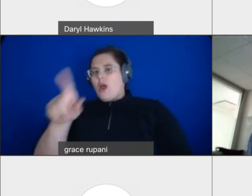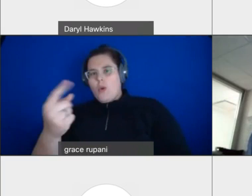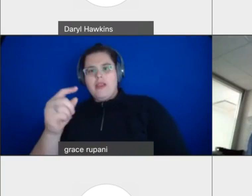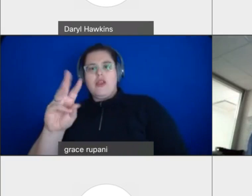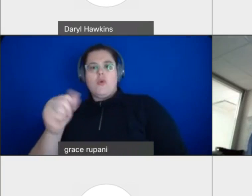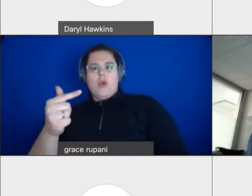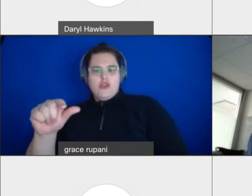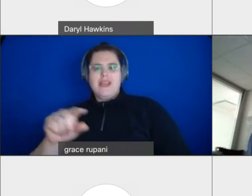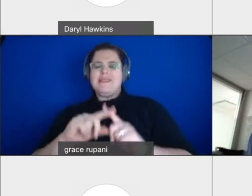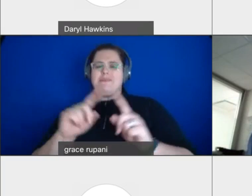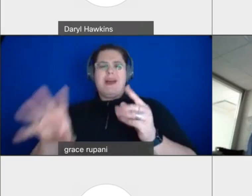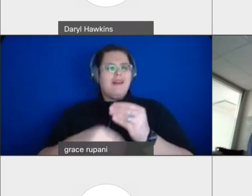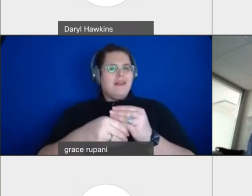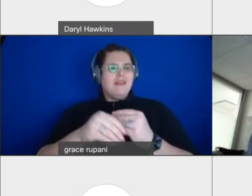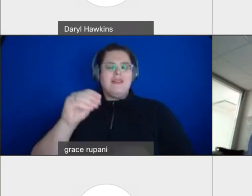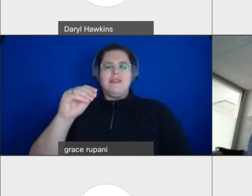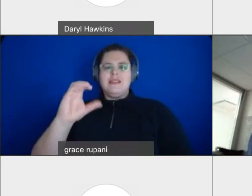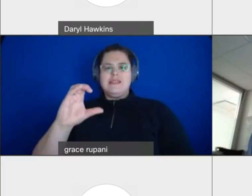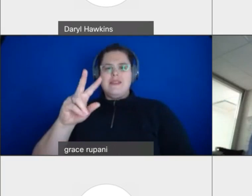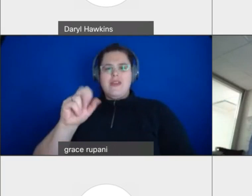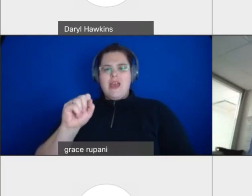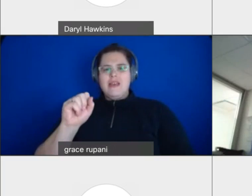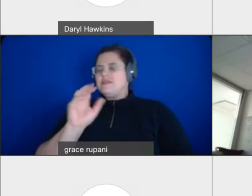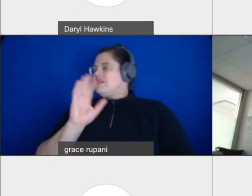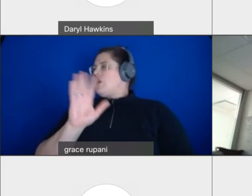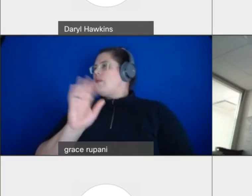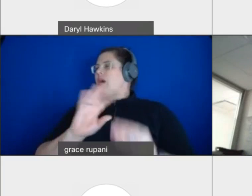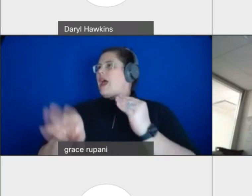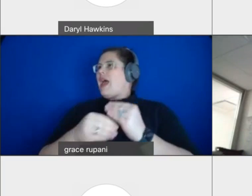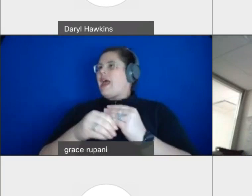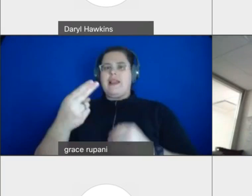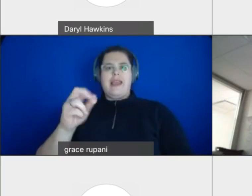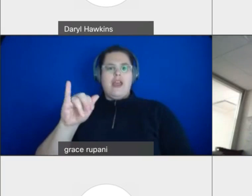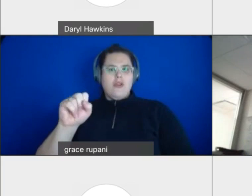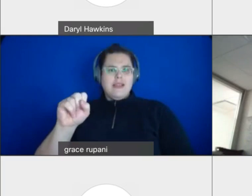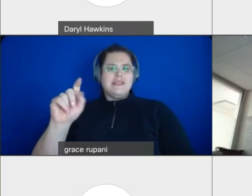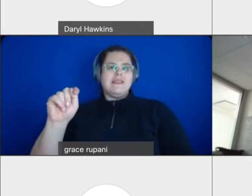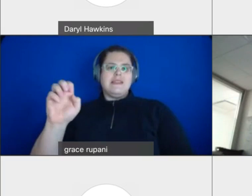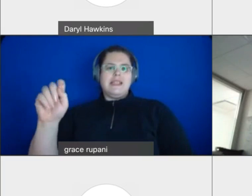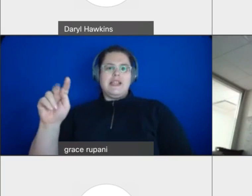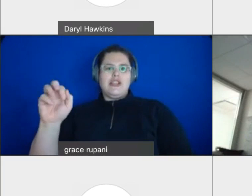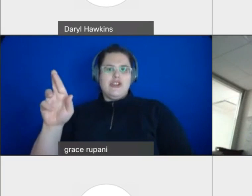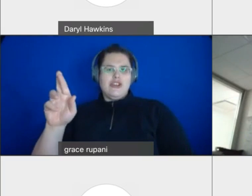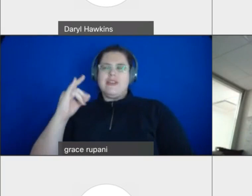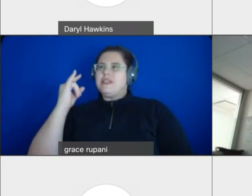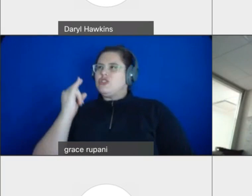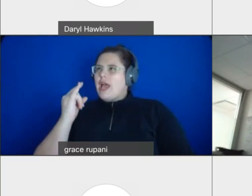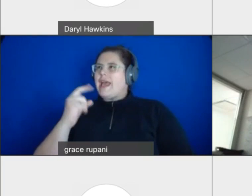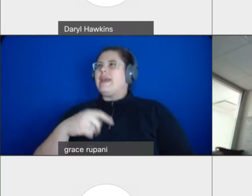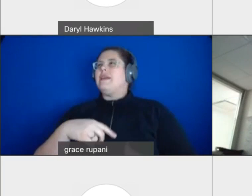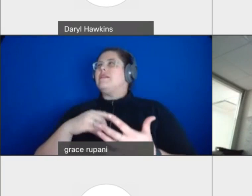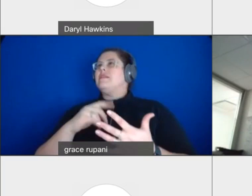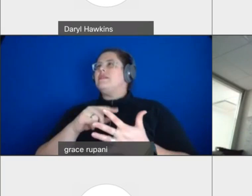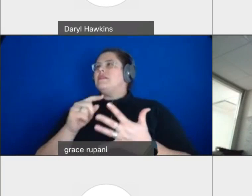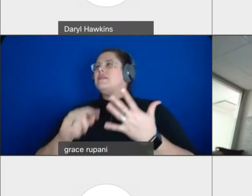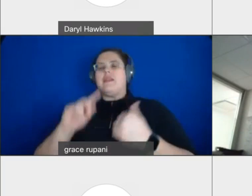and is it Walgreens? There were the government's entered into agreements with other pharmacies